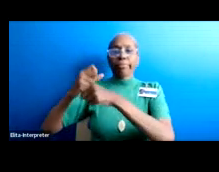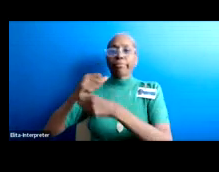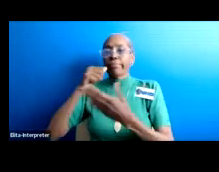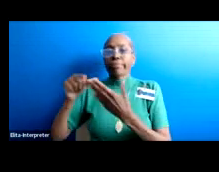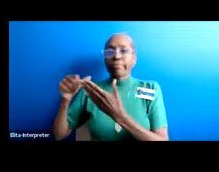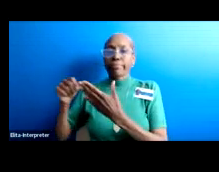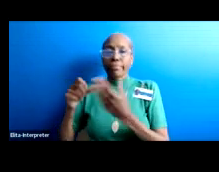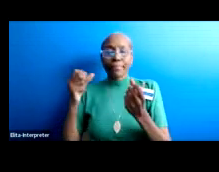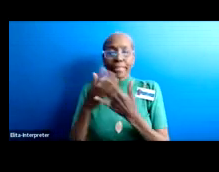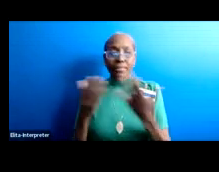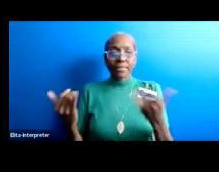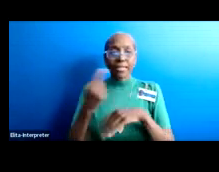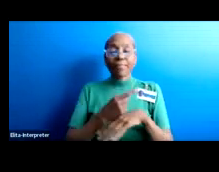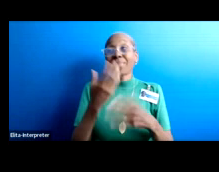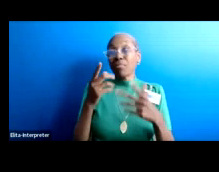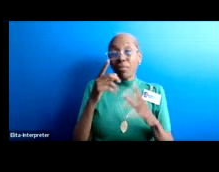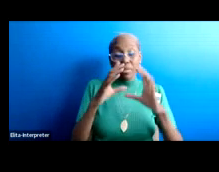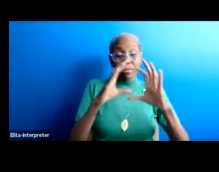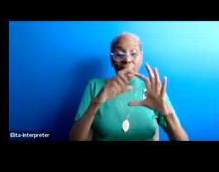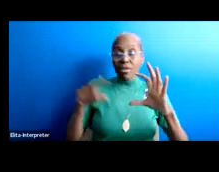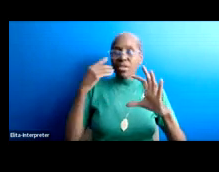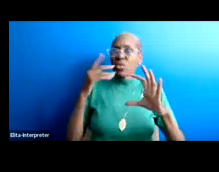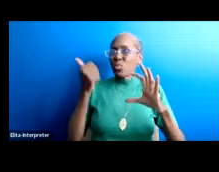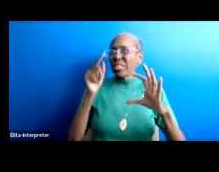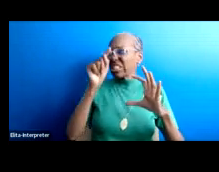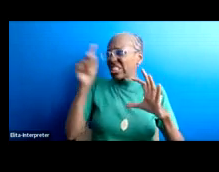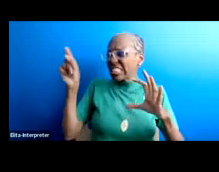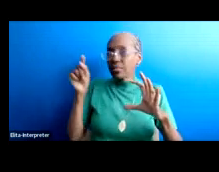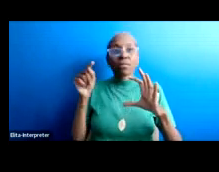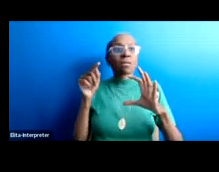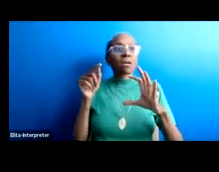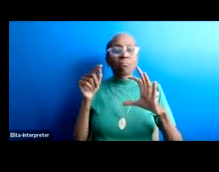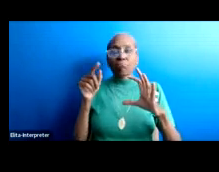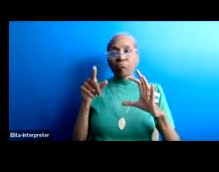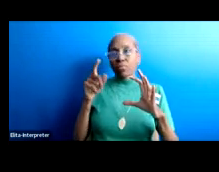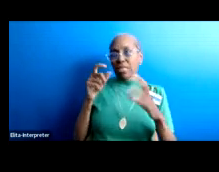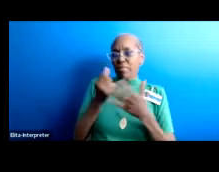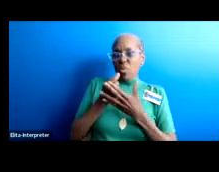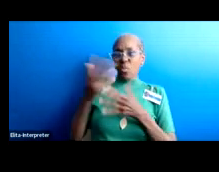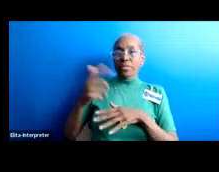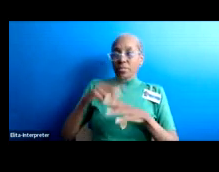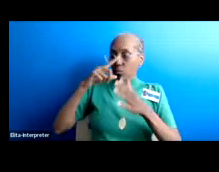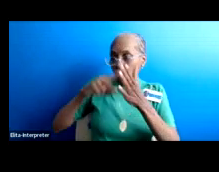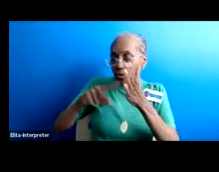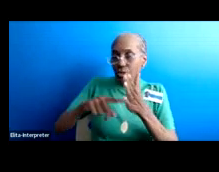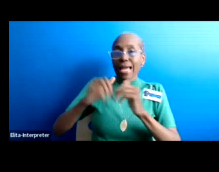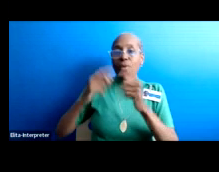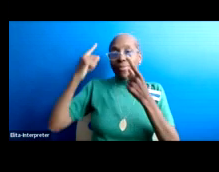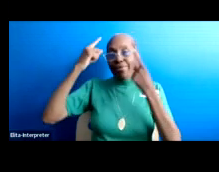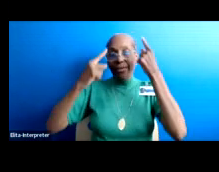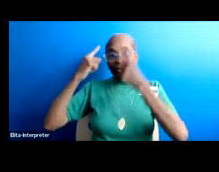today. Maybe they don't know which one is best. Maybe they are questioning whether they're wasting too much time researching. So how are they